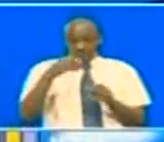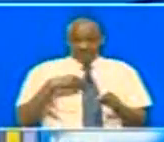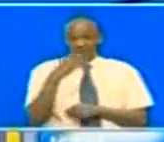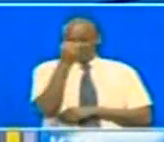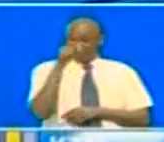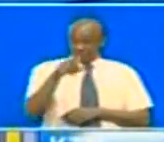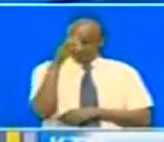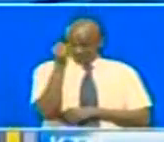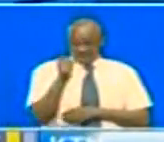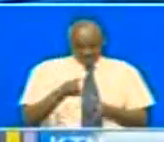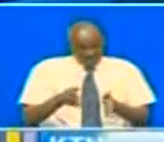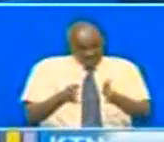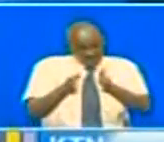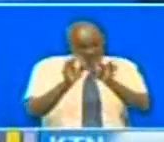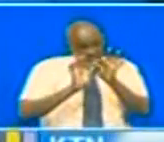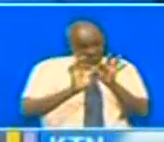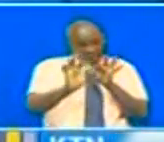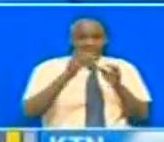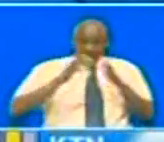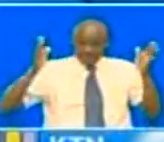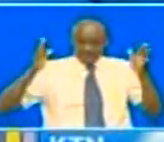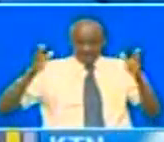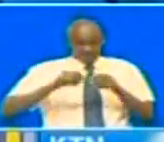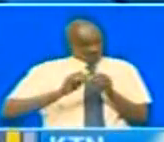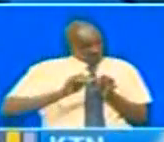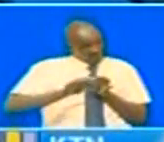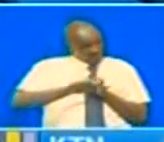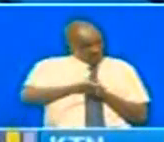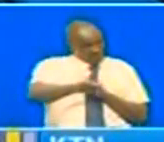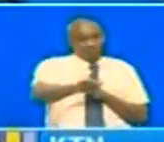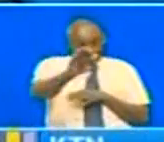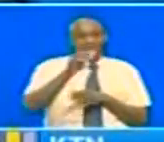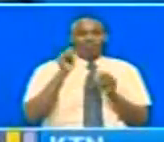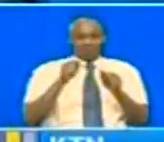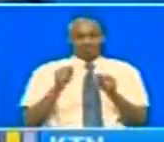5.5-kilometer runway to handle larger flights and increase the number of aircrafts handled.